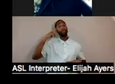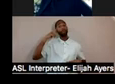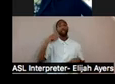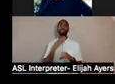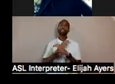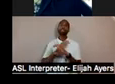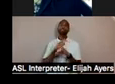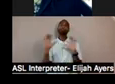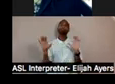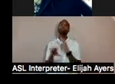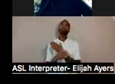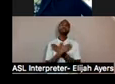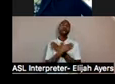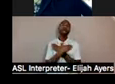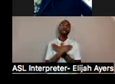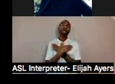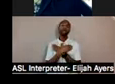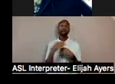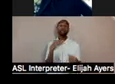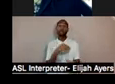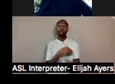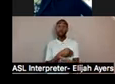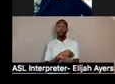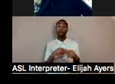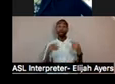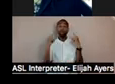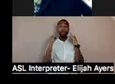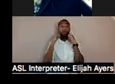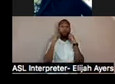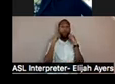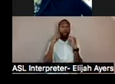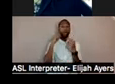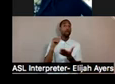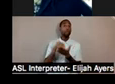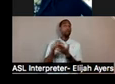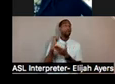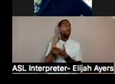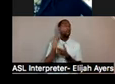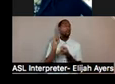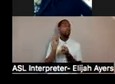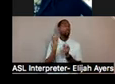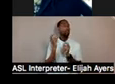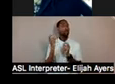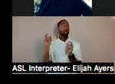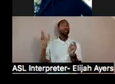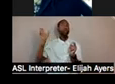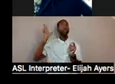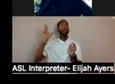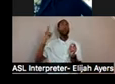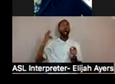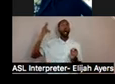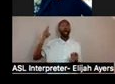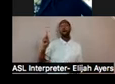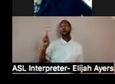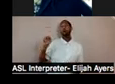and relaxed. The muscles in our middle ear are shifting in order to pick up a higher range